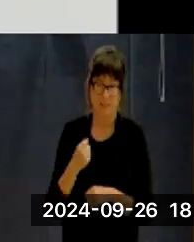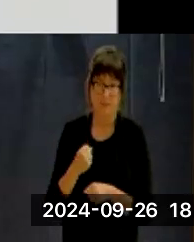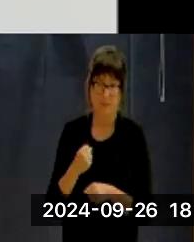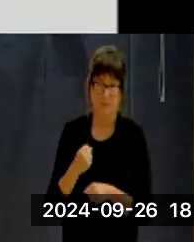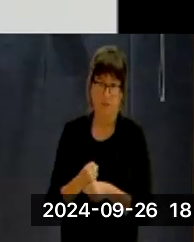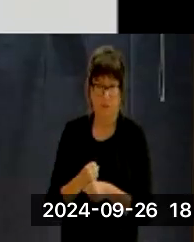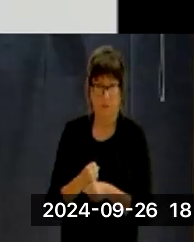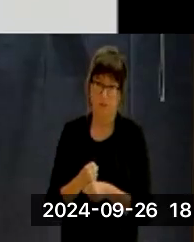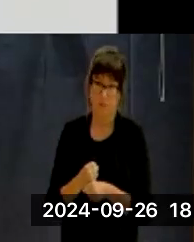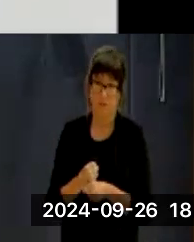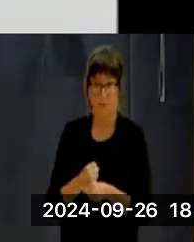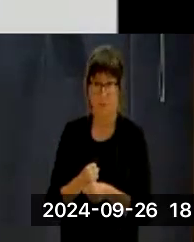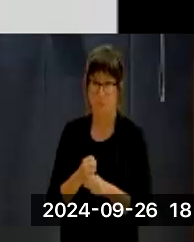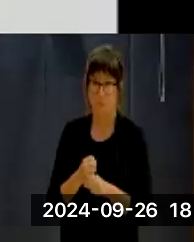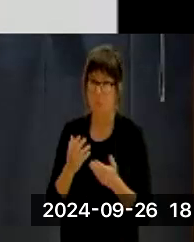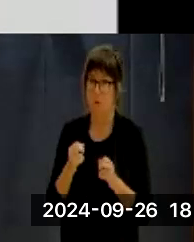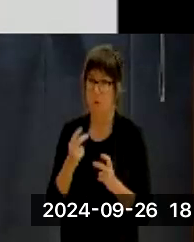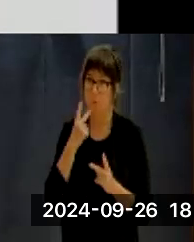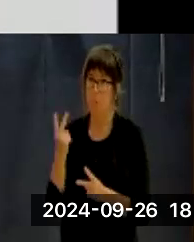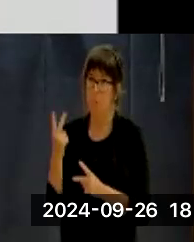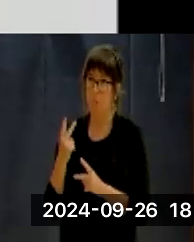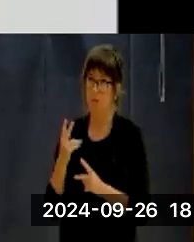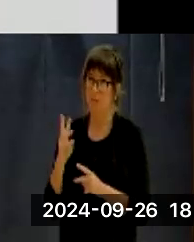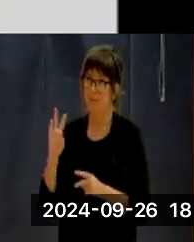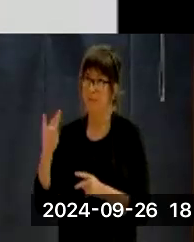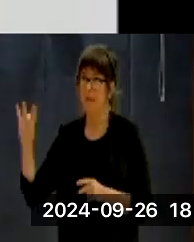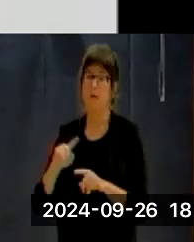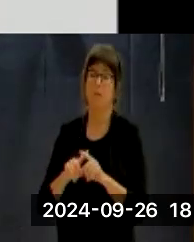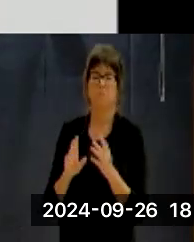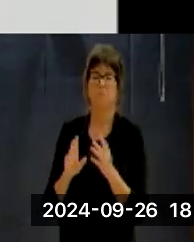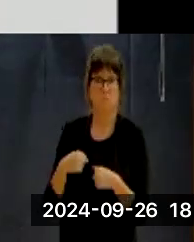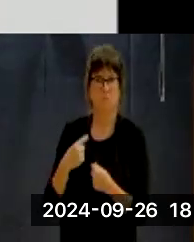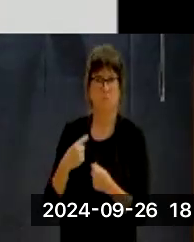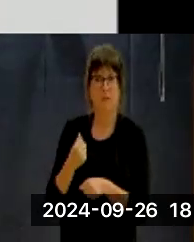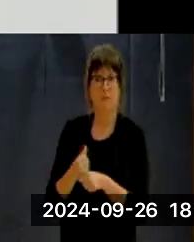could probably look back a lot farther, but at least the last 5 years have been